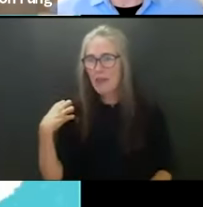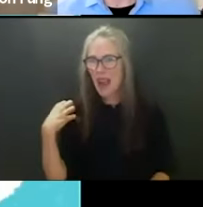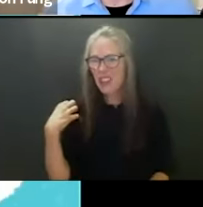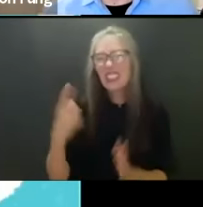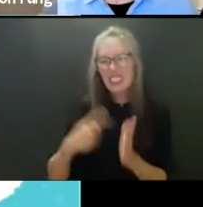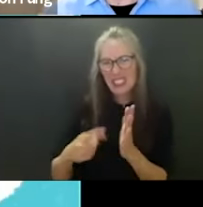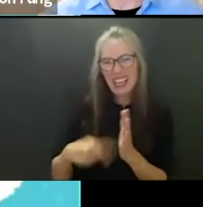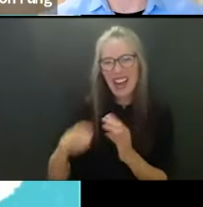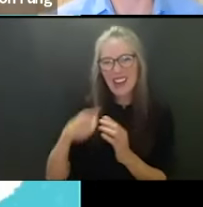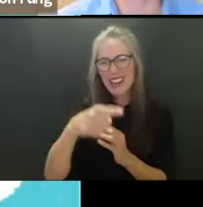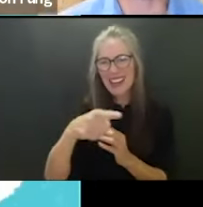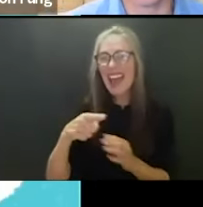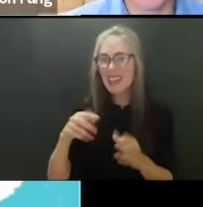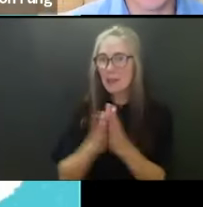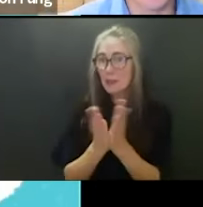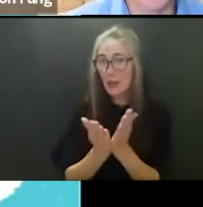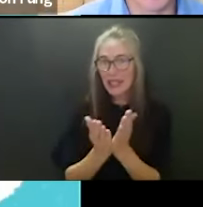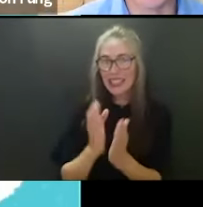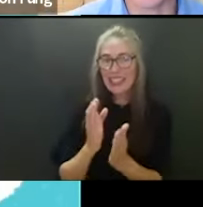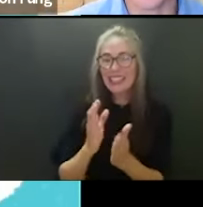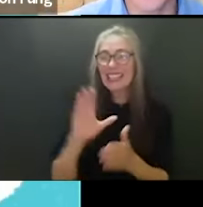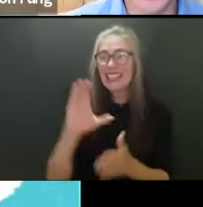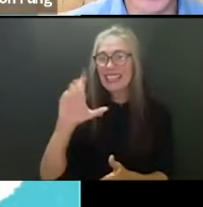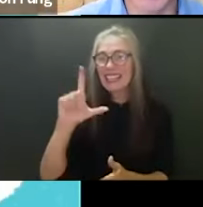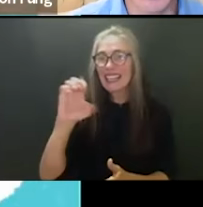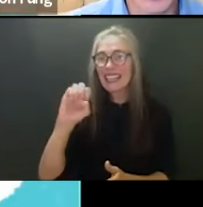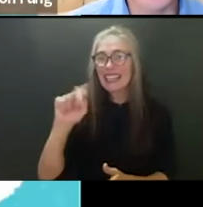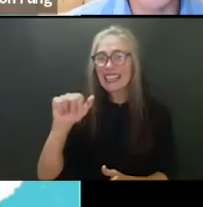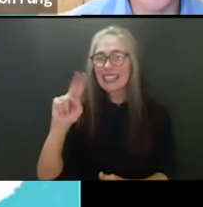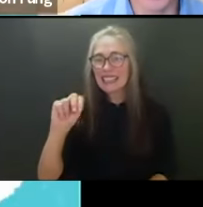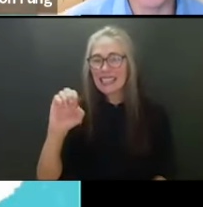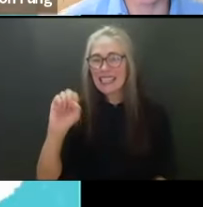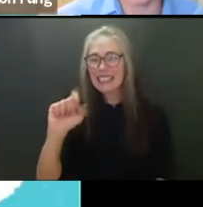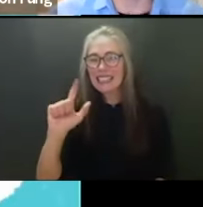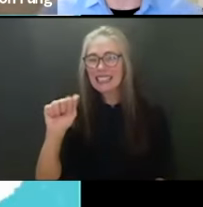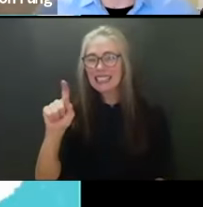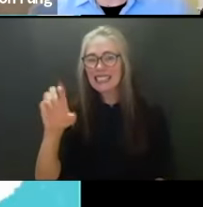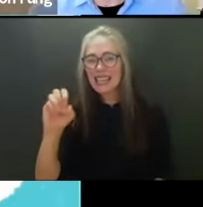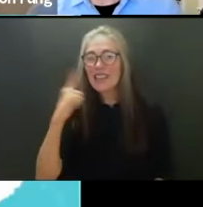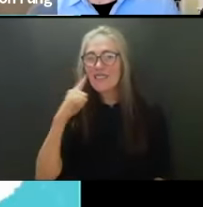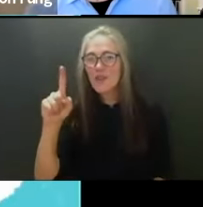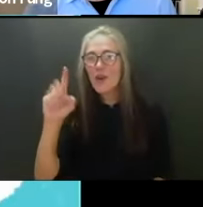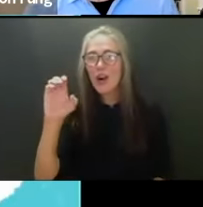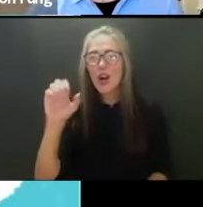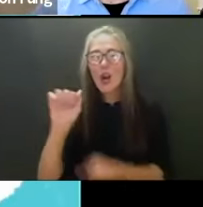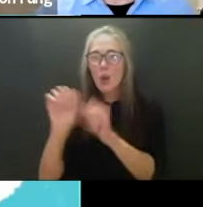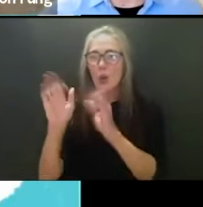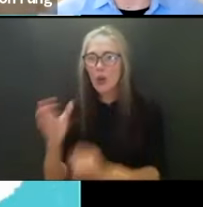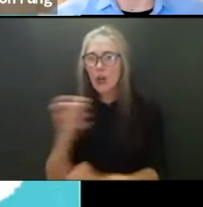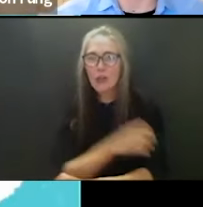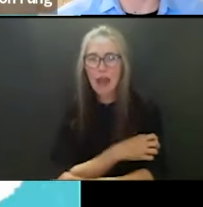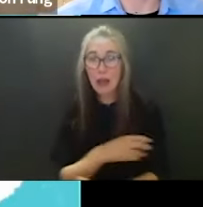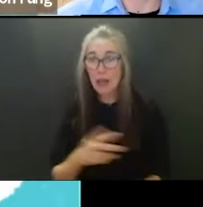like and they produced a great set of recommendations here I encourage you to check it out clean slate for worker power. And for those of you who are